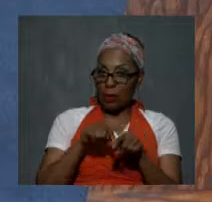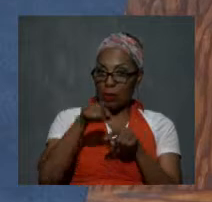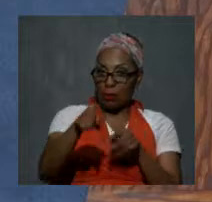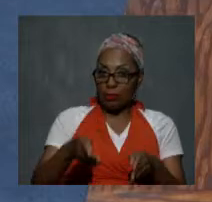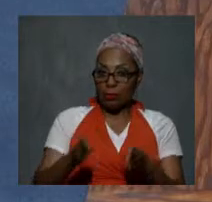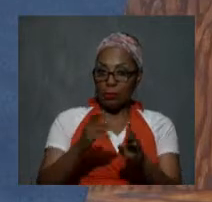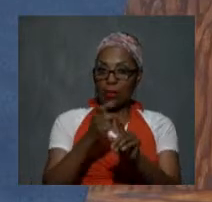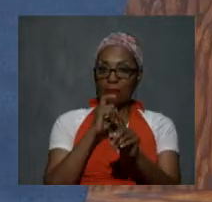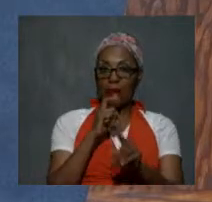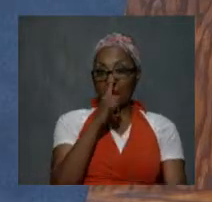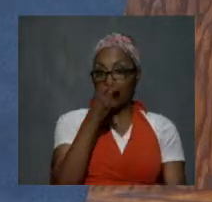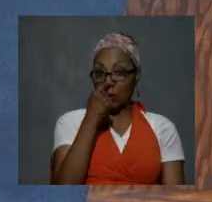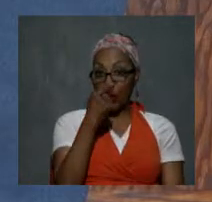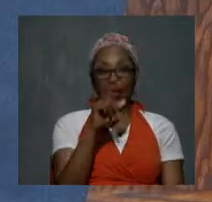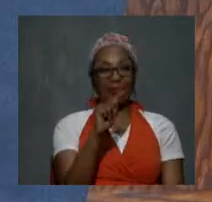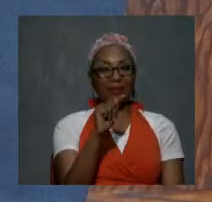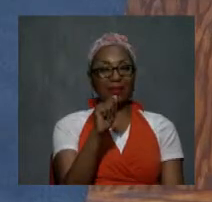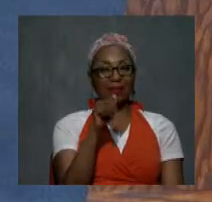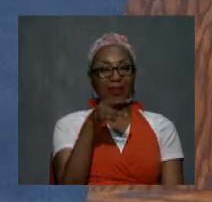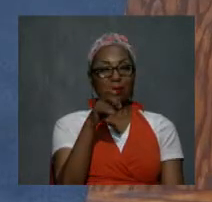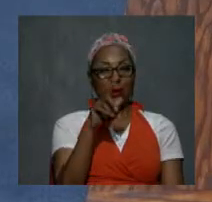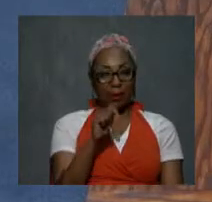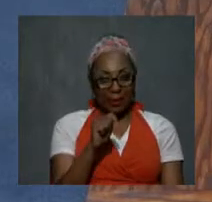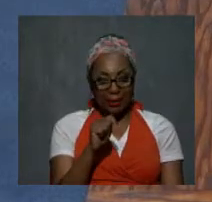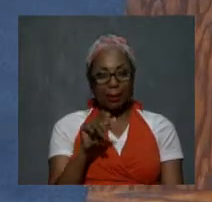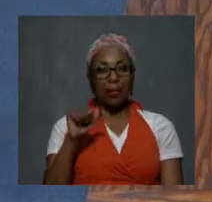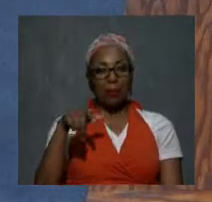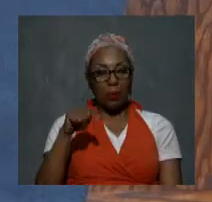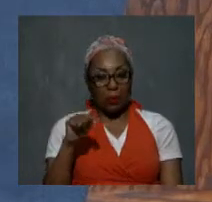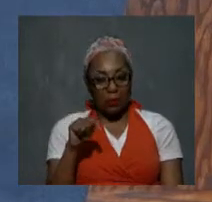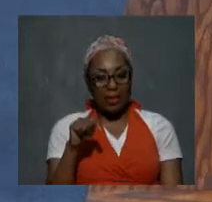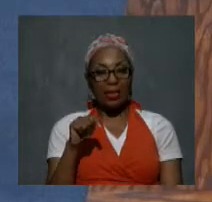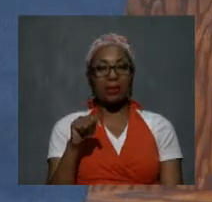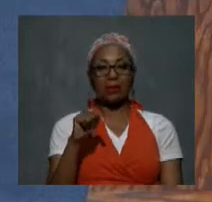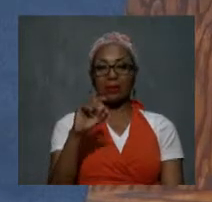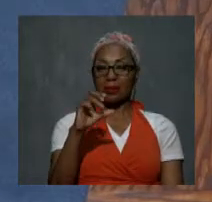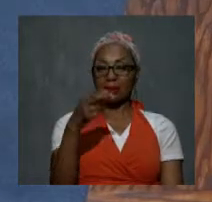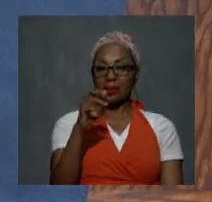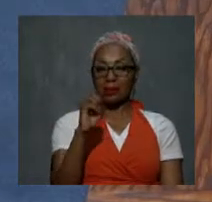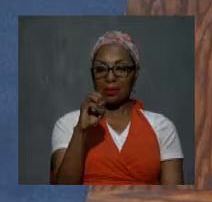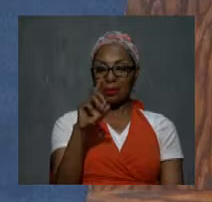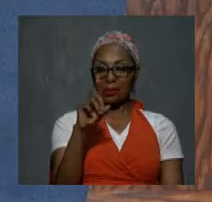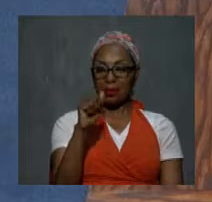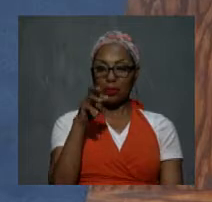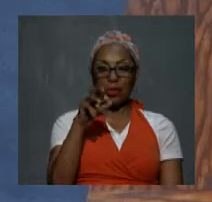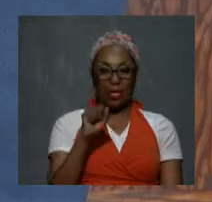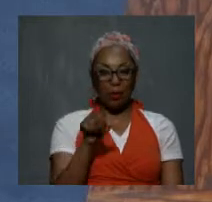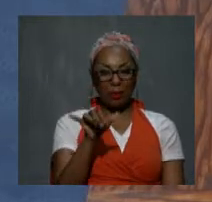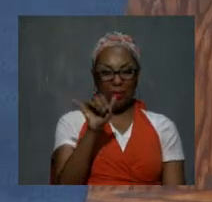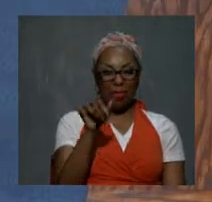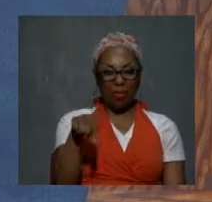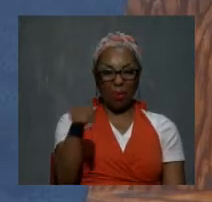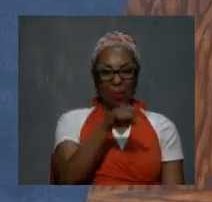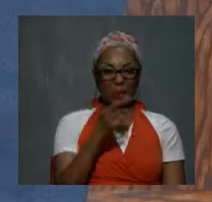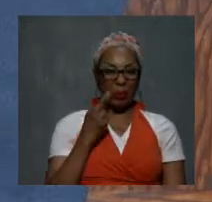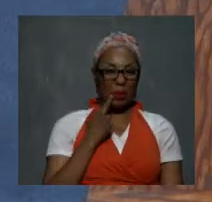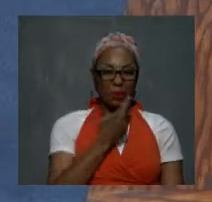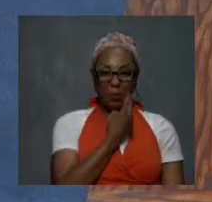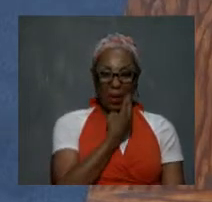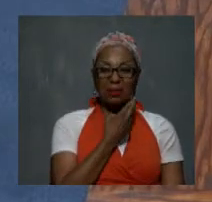from the Target and the apartments and Cheddar's and those